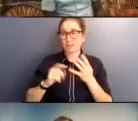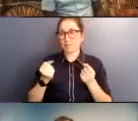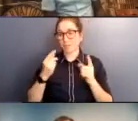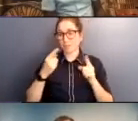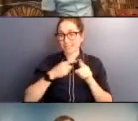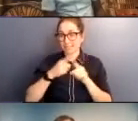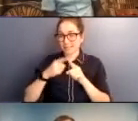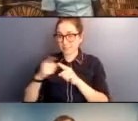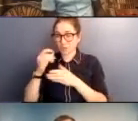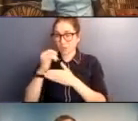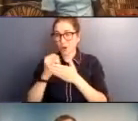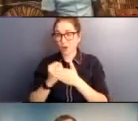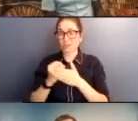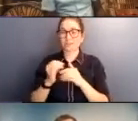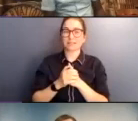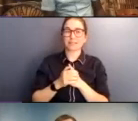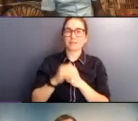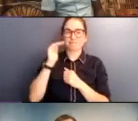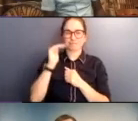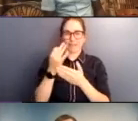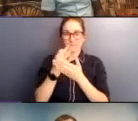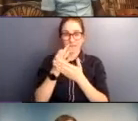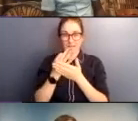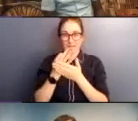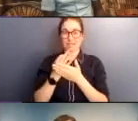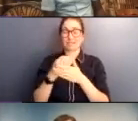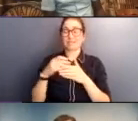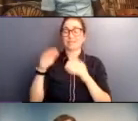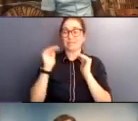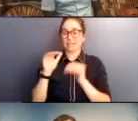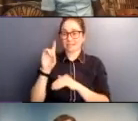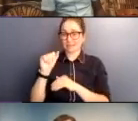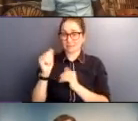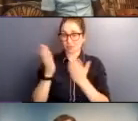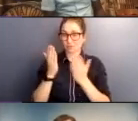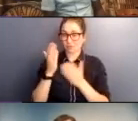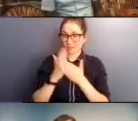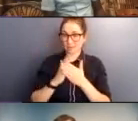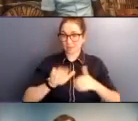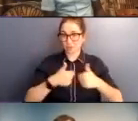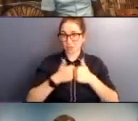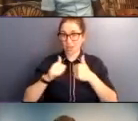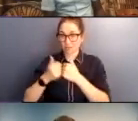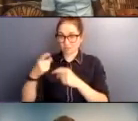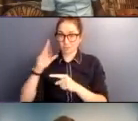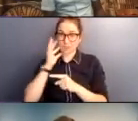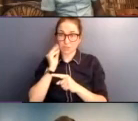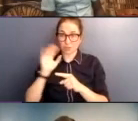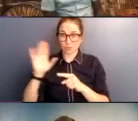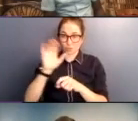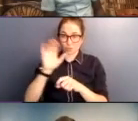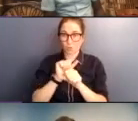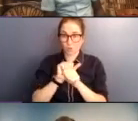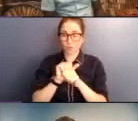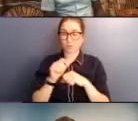finances, and disability service were some of the challenges that you feel that you have where in your workplace where you're working with